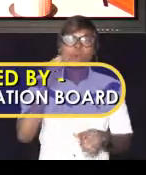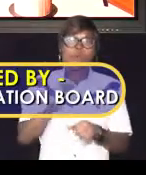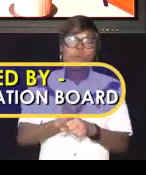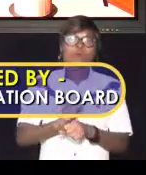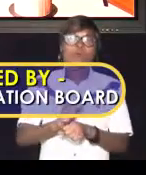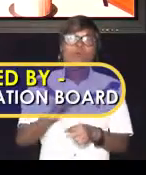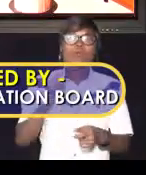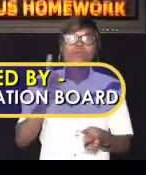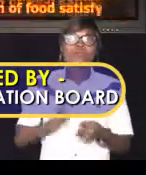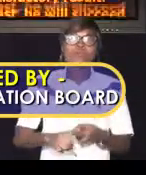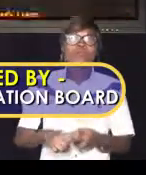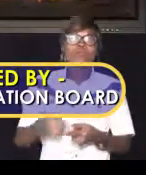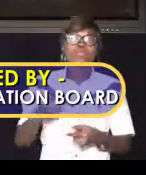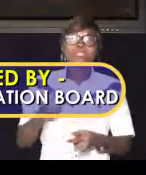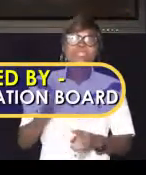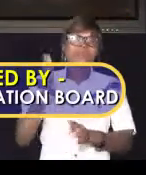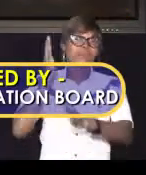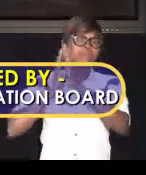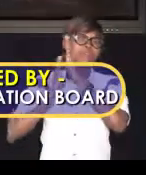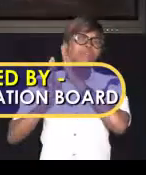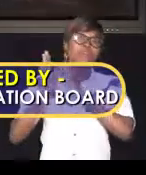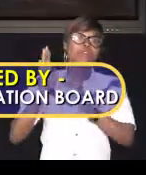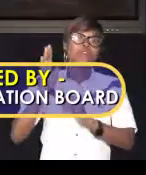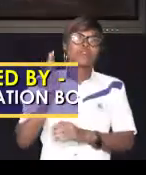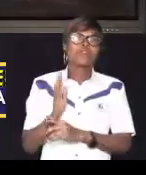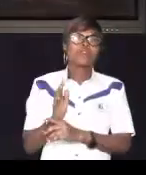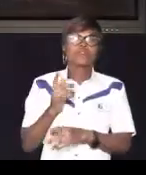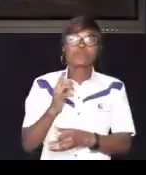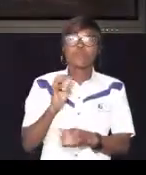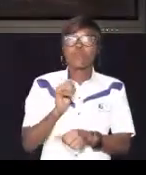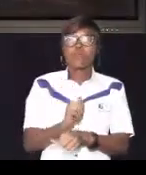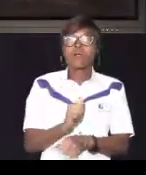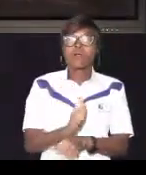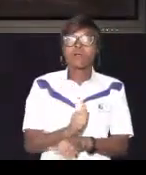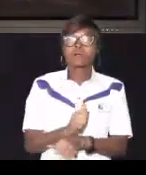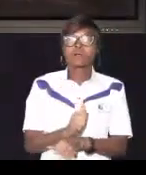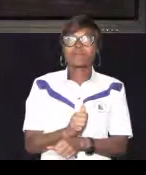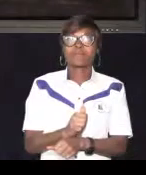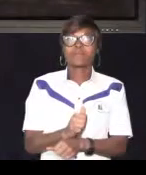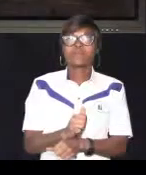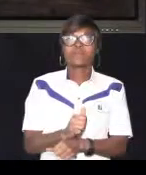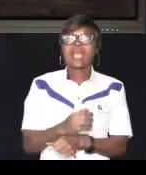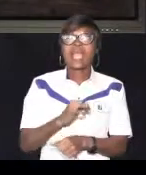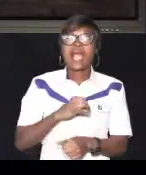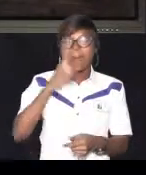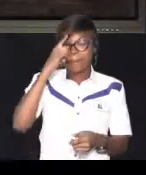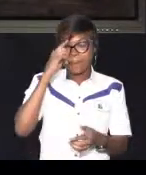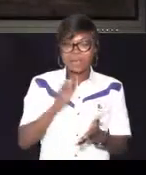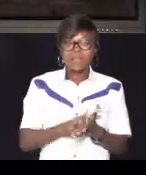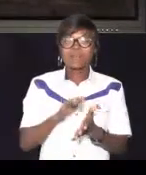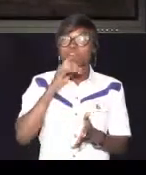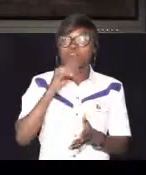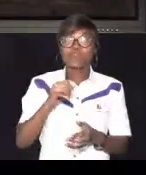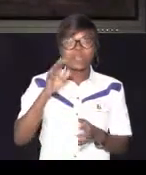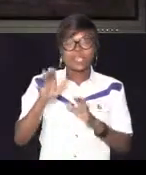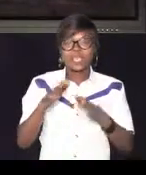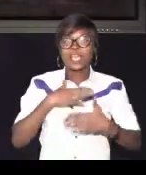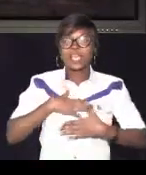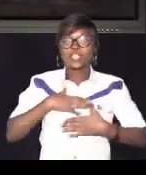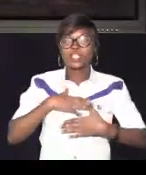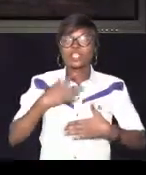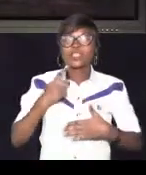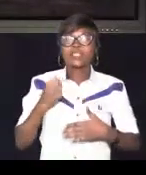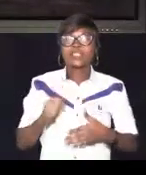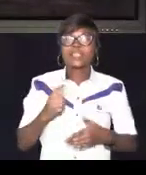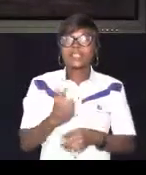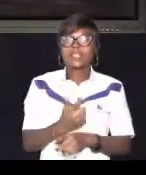previous homework. Don't forget, our last topic was formation of verbs from adjectives. And I believe you enjoyed